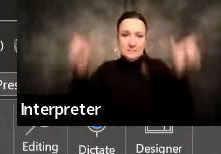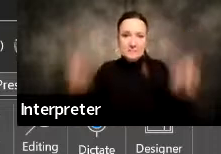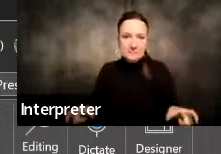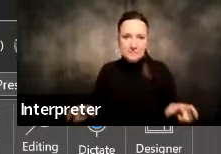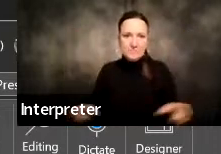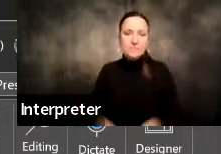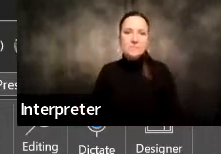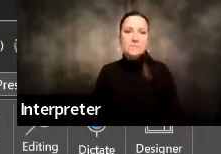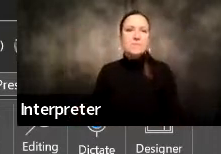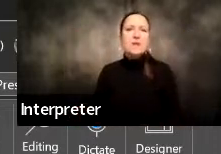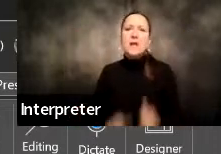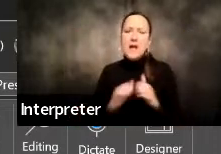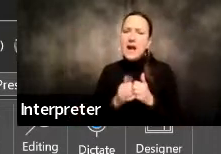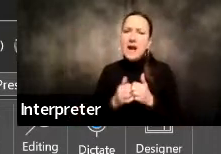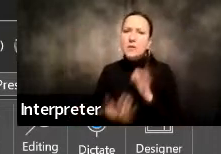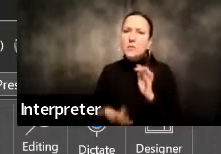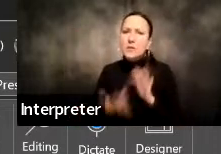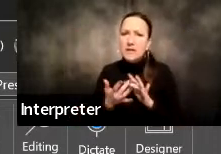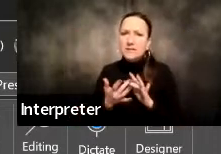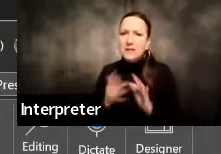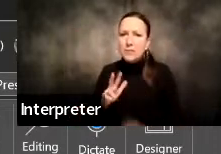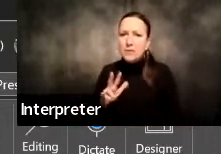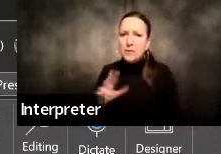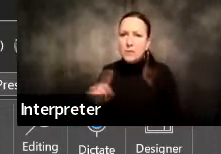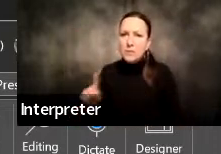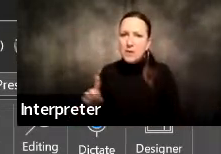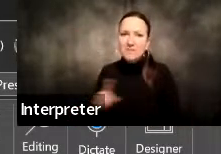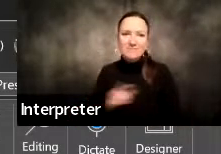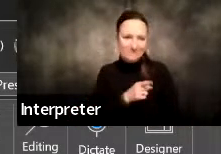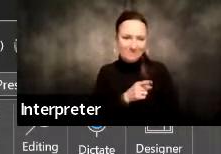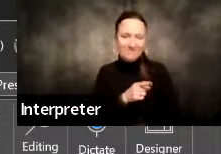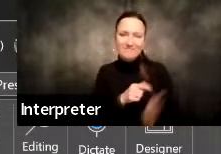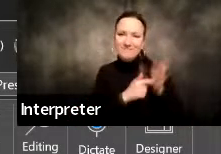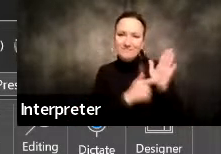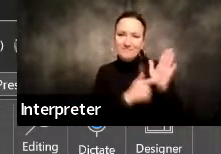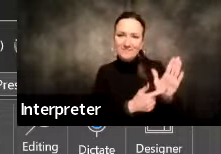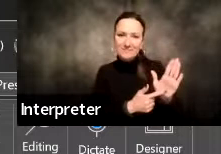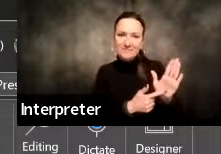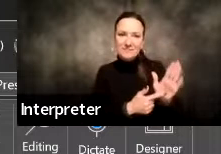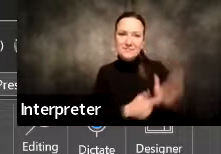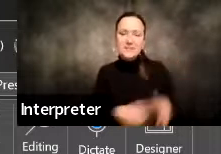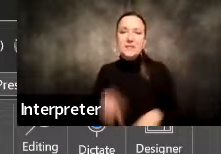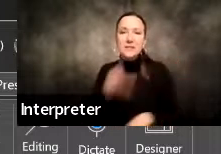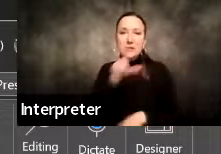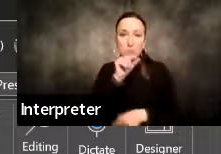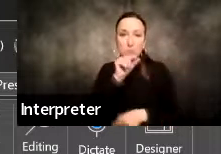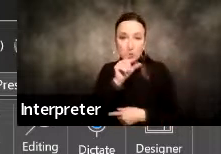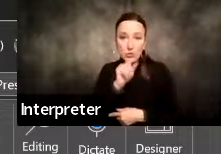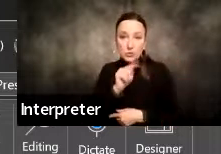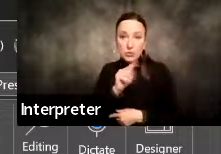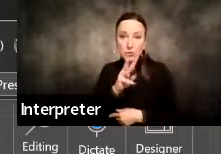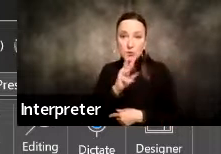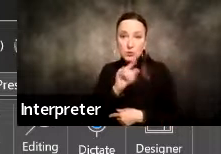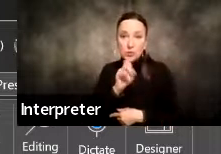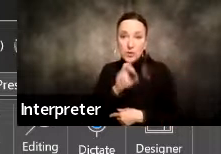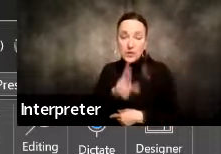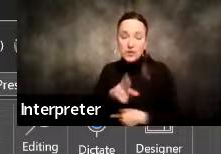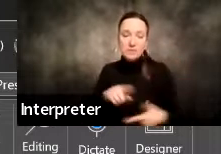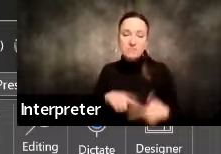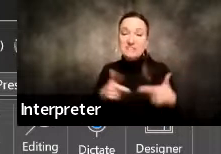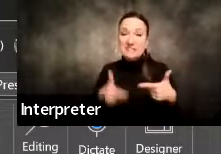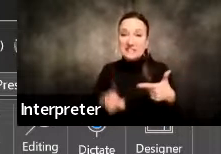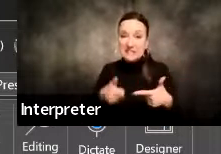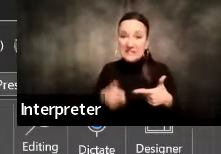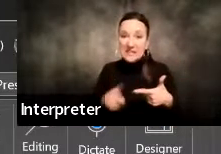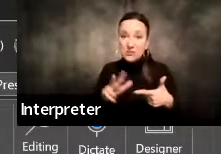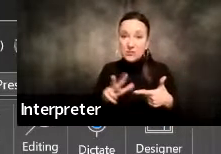several ways that you can contact 311, and that's through Twitter, text to 311, as